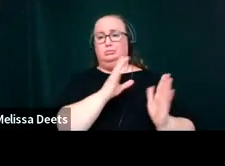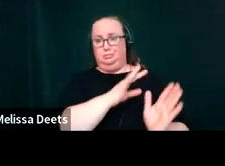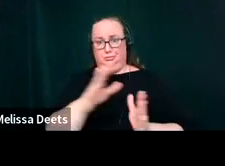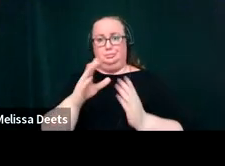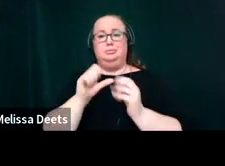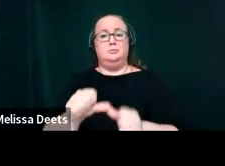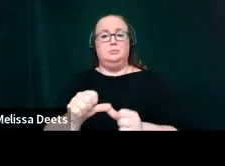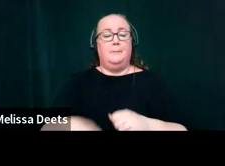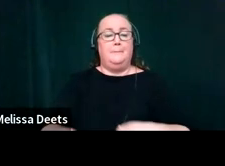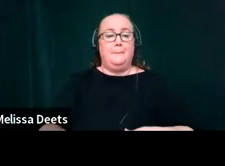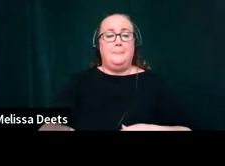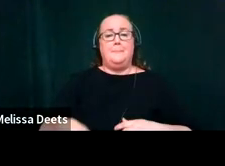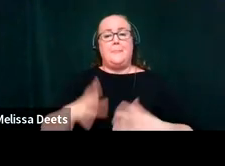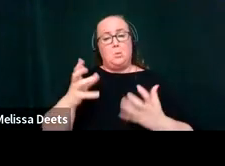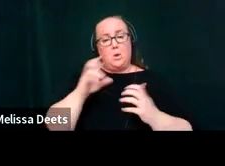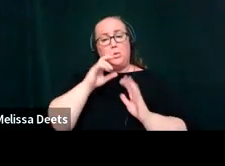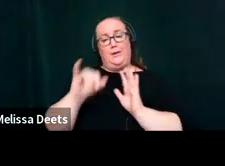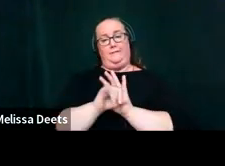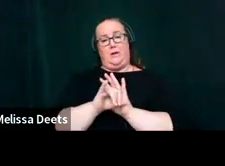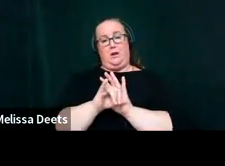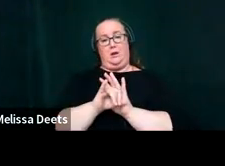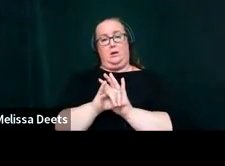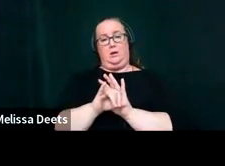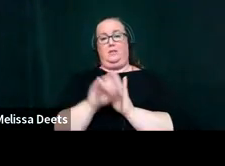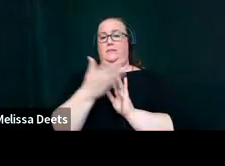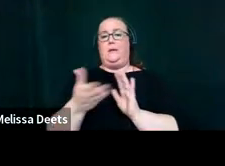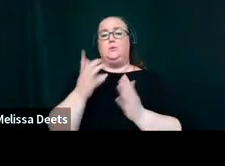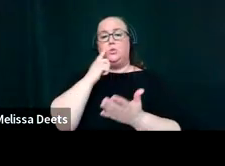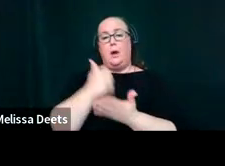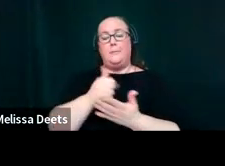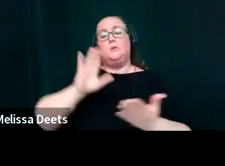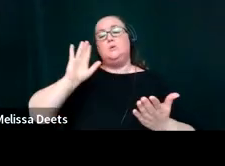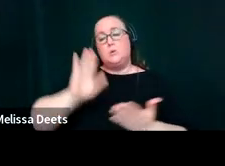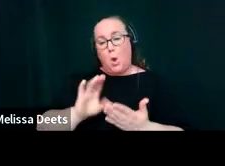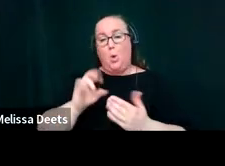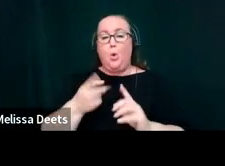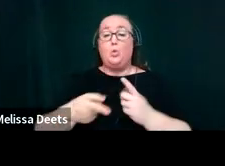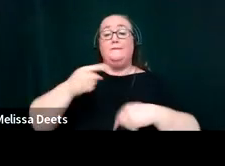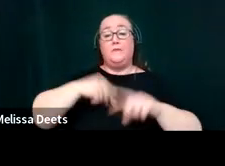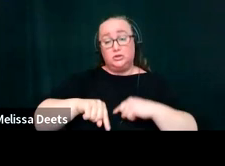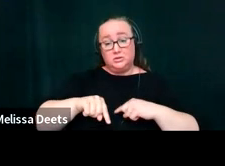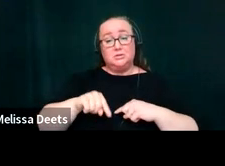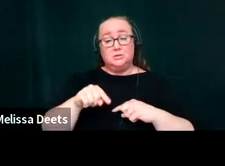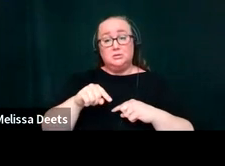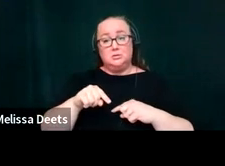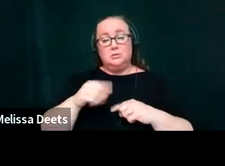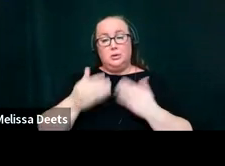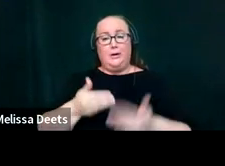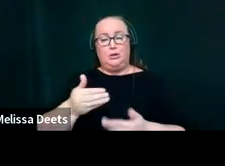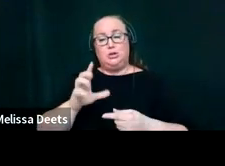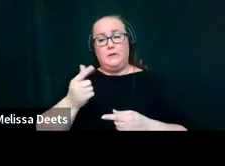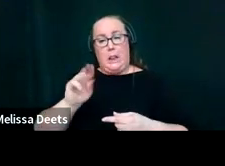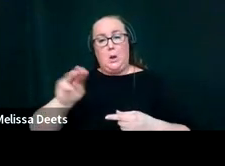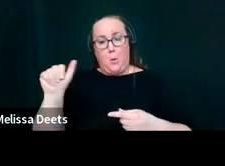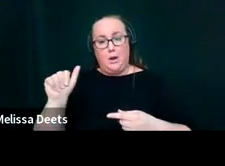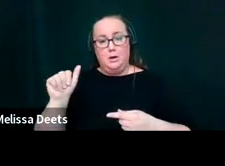is to identify therapies for glaucoma that slow or reverse optic nerve damage by targeting possible etiologies of the condition rather